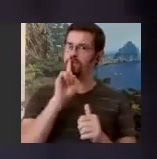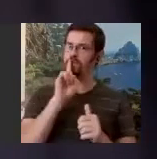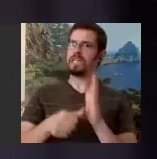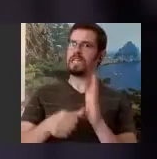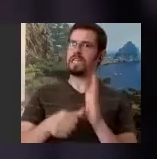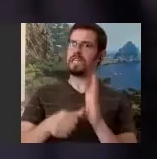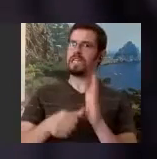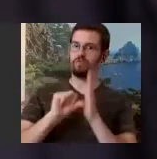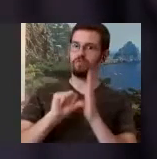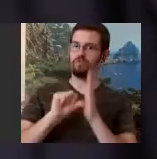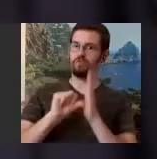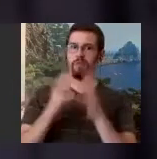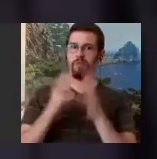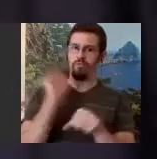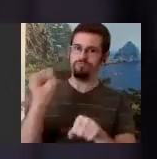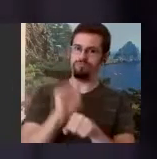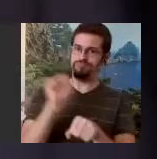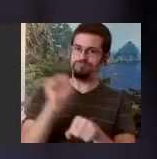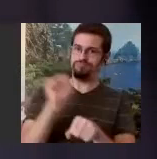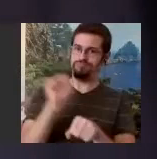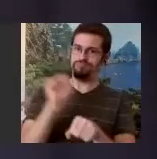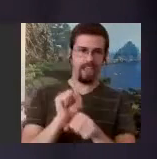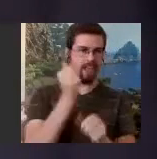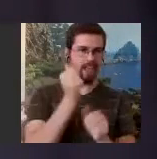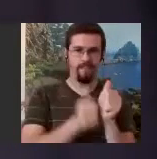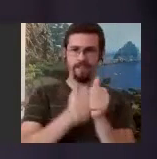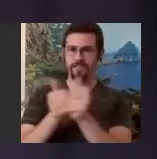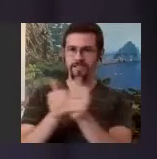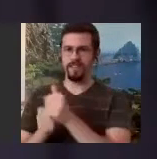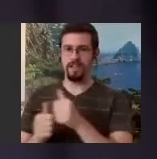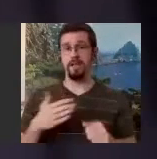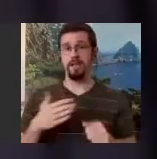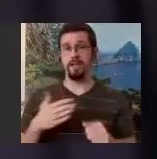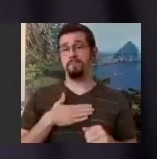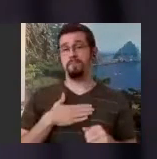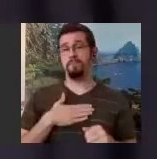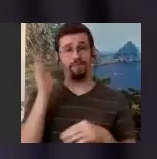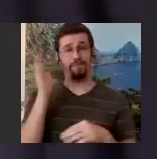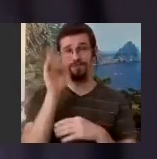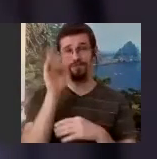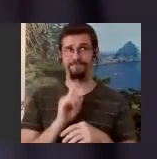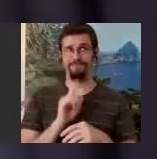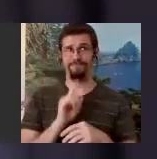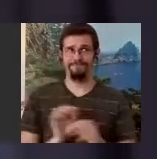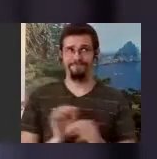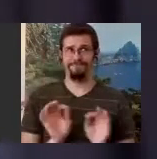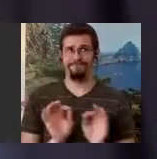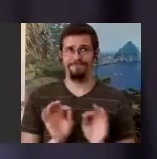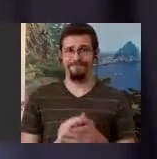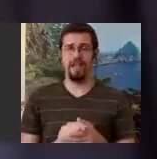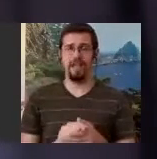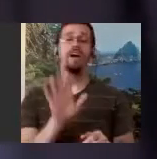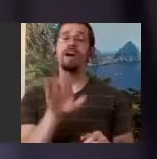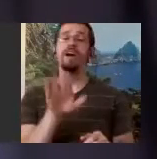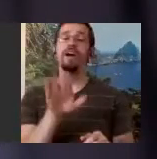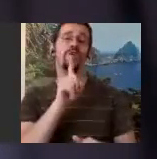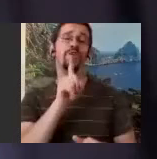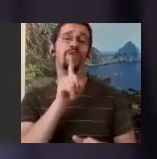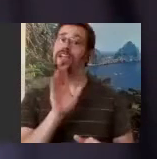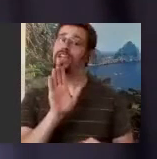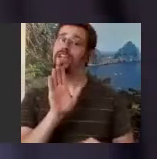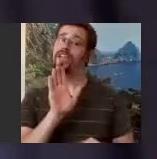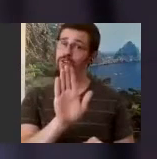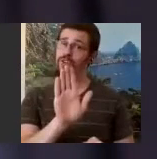amount of work that everyone else has put in. I have a much more modest presentation, I think. But you know, Ron, yours is also